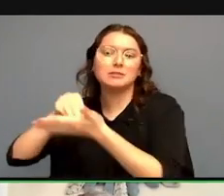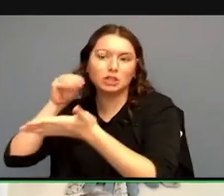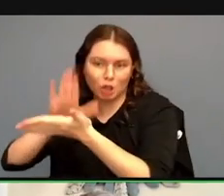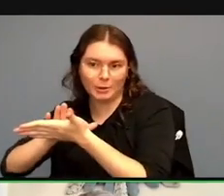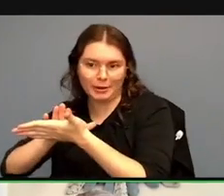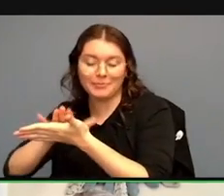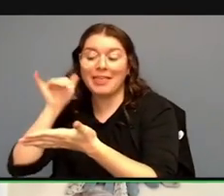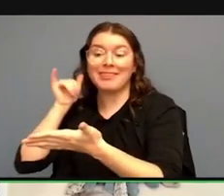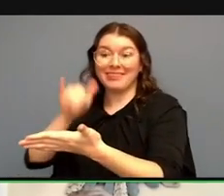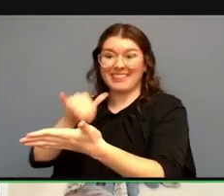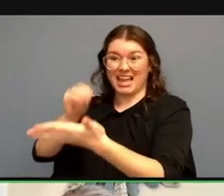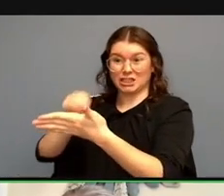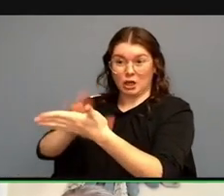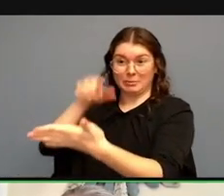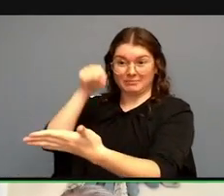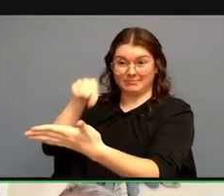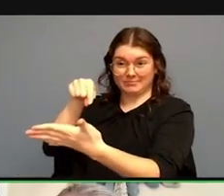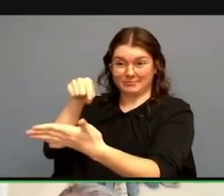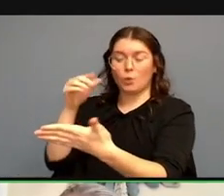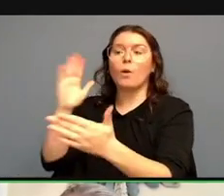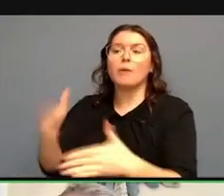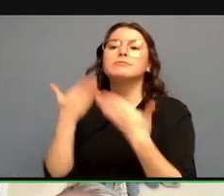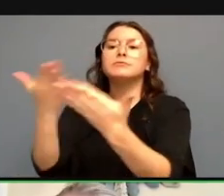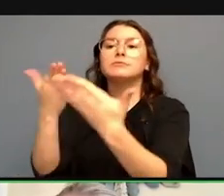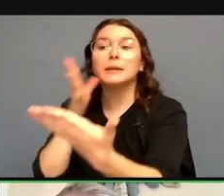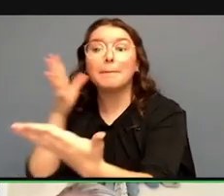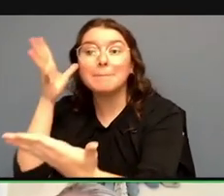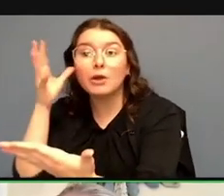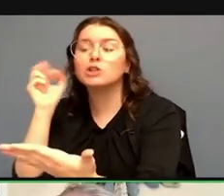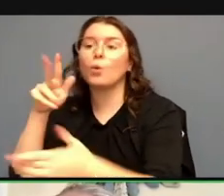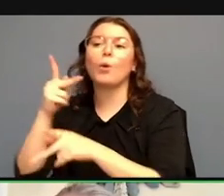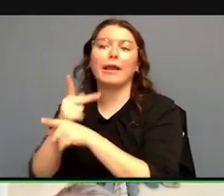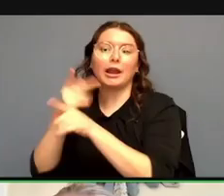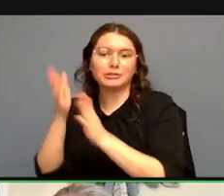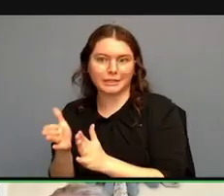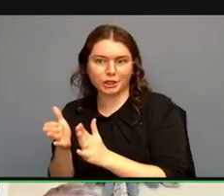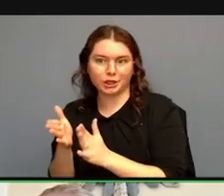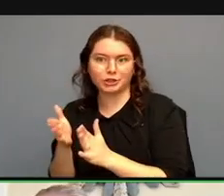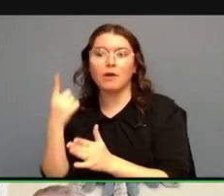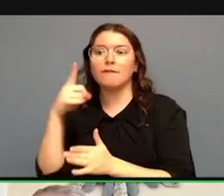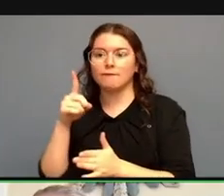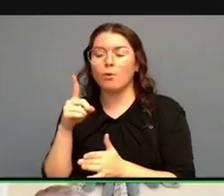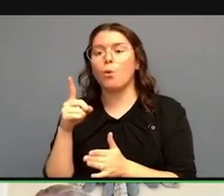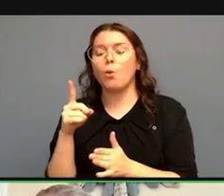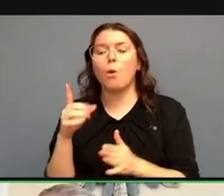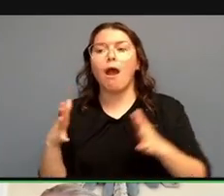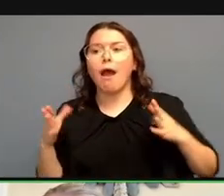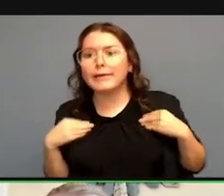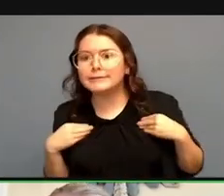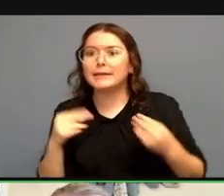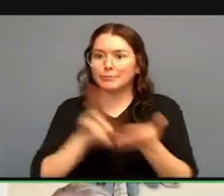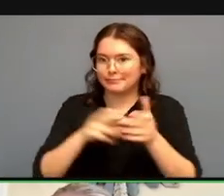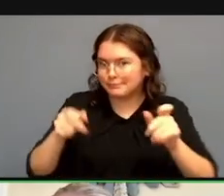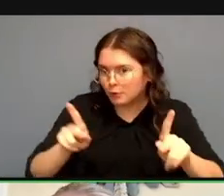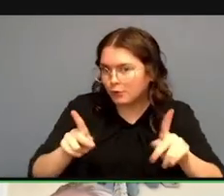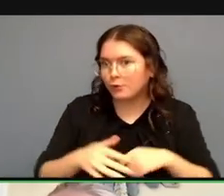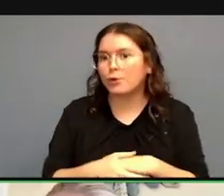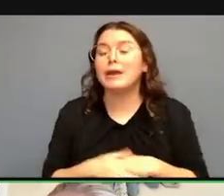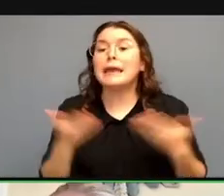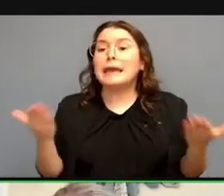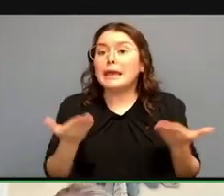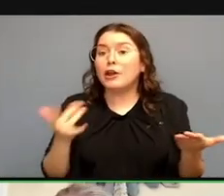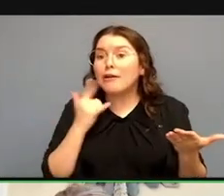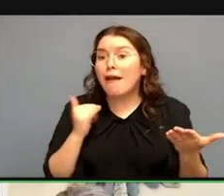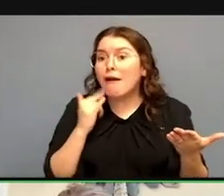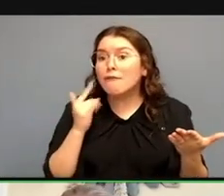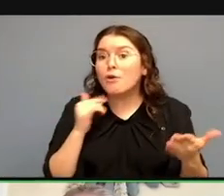that document's going to be presented to the parents or guardians for consent. Here in California, parental consent